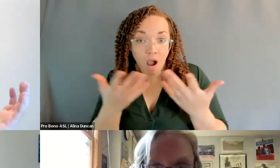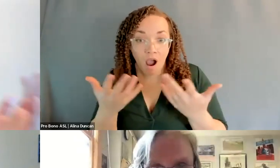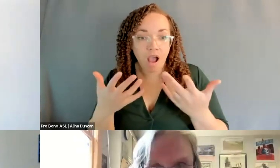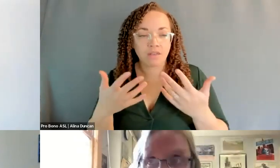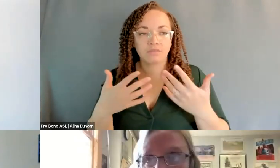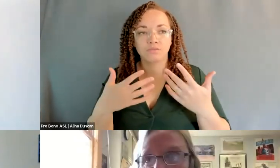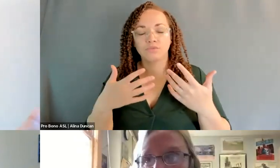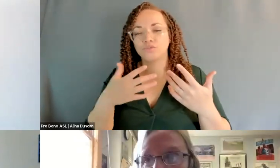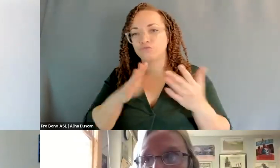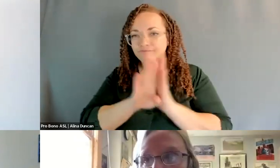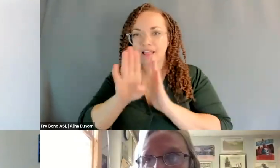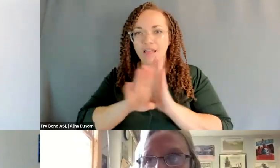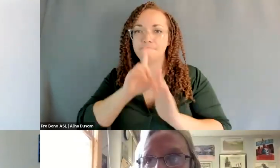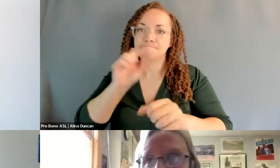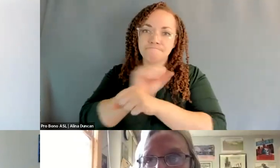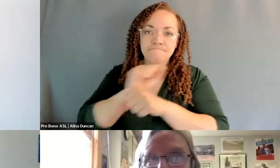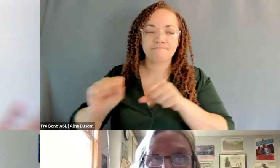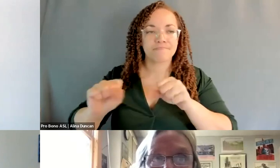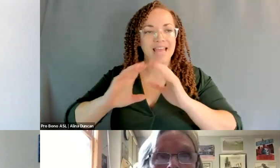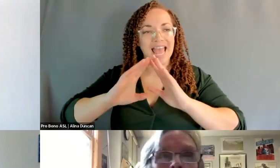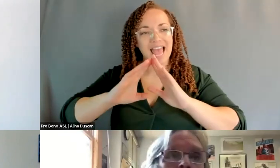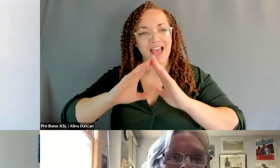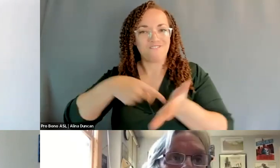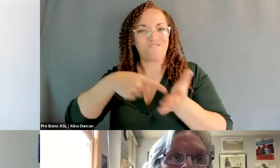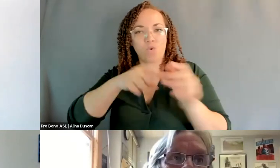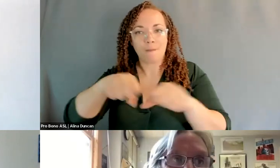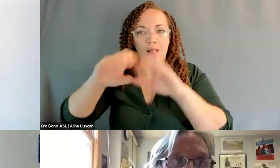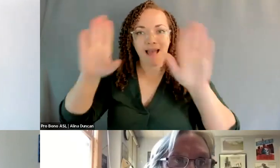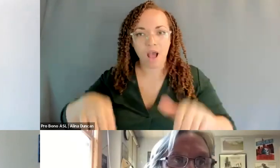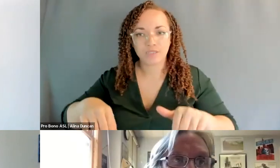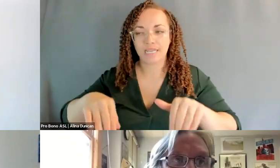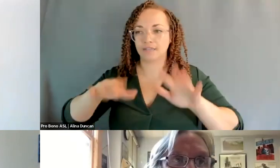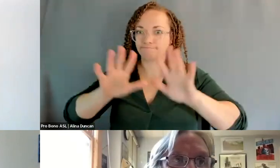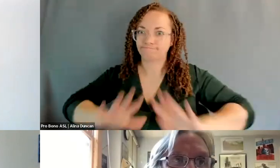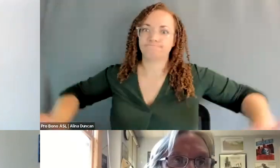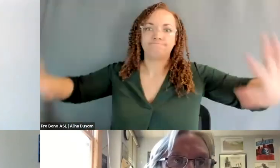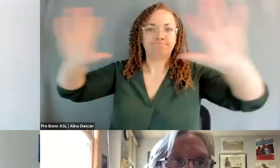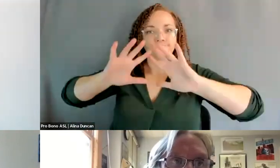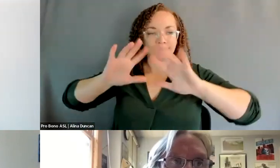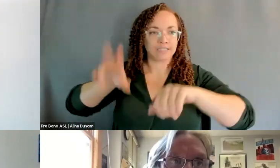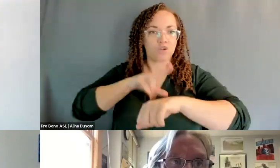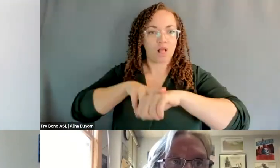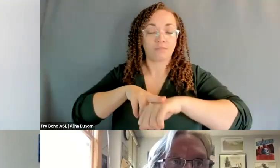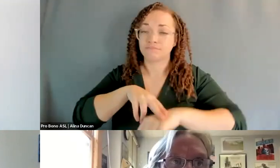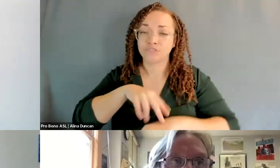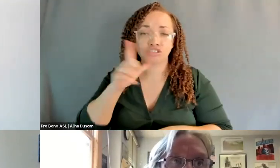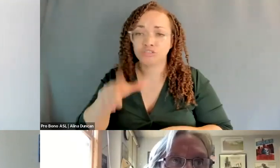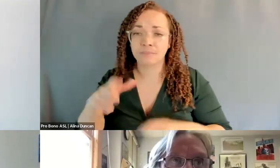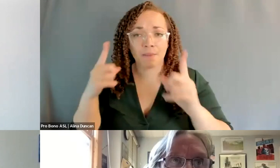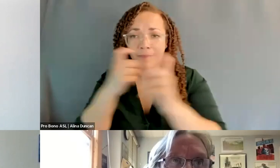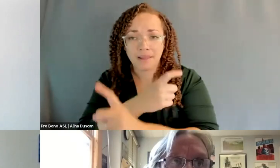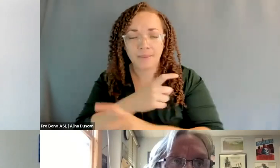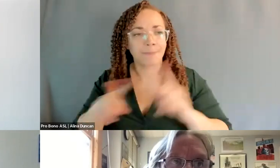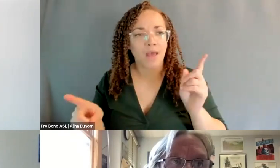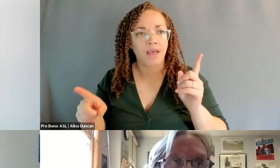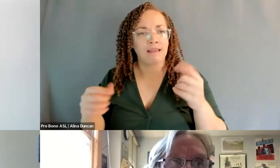on a large scale, right? Like, theoretically, I hear you, Paul, it actually isn't that complicated, but there are massive